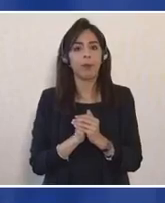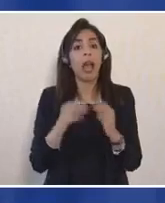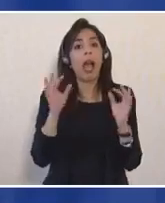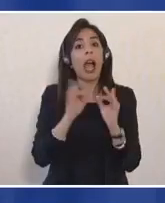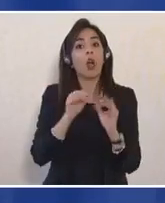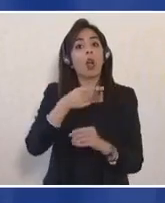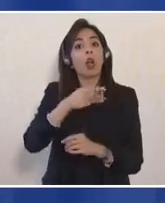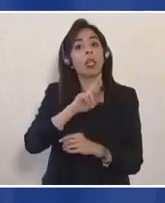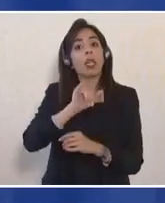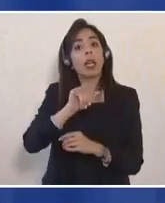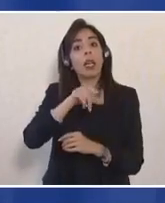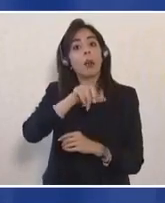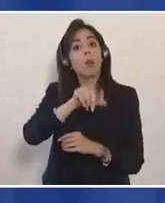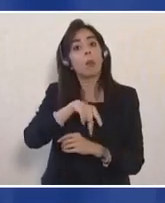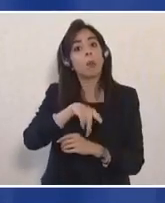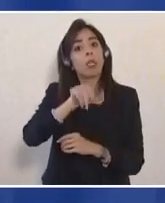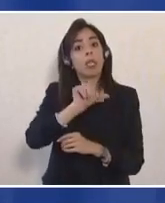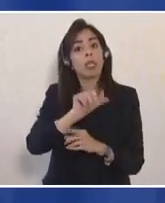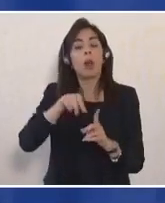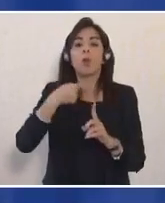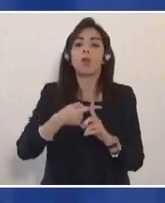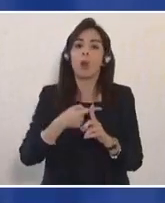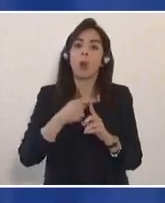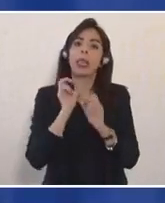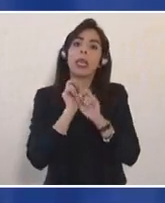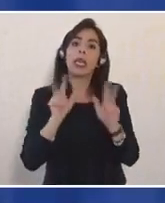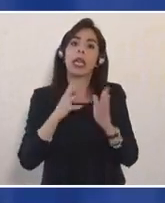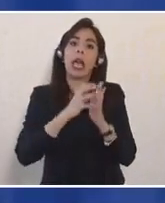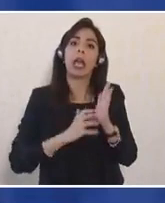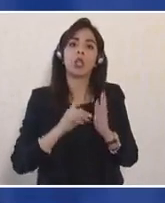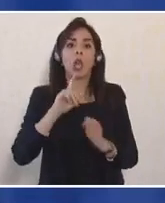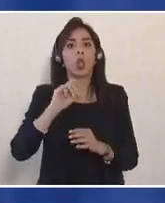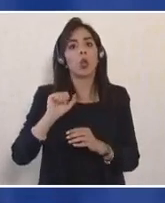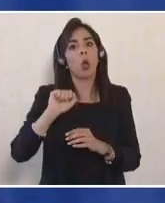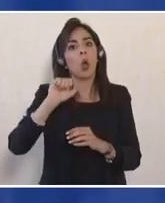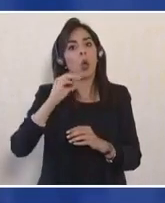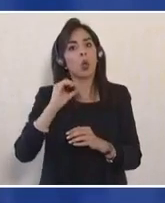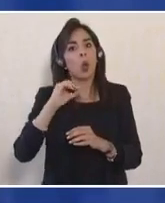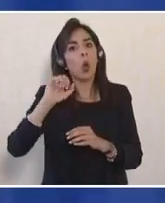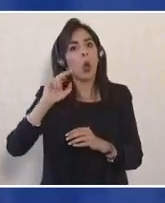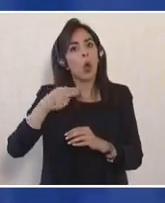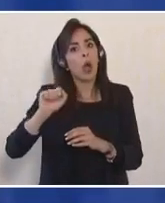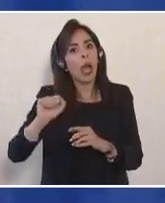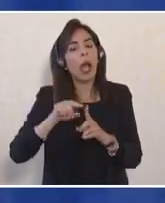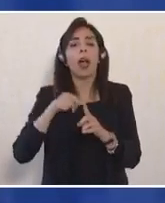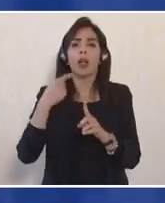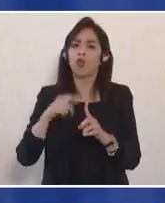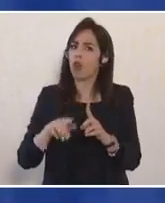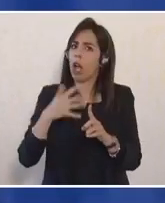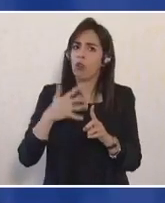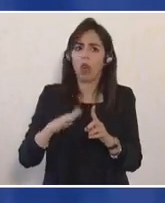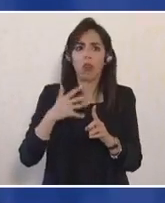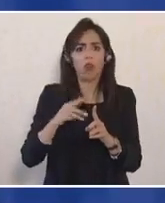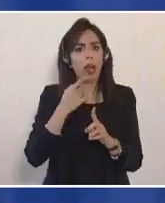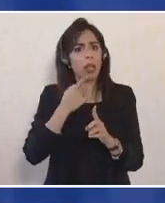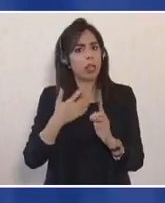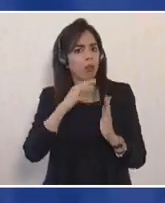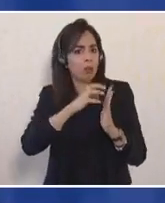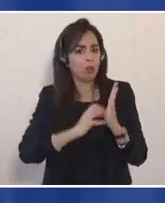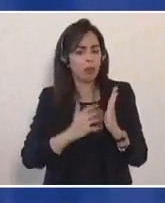foreseen a compulsory licensing as a perfectly legitimate tool